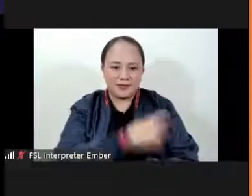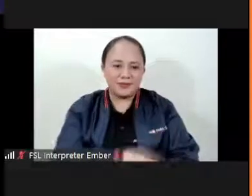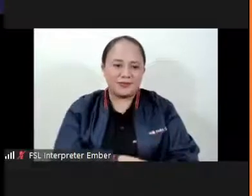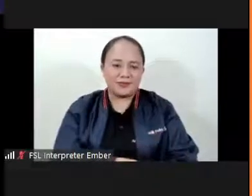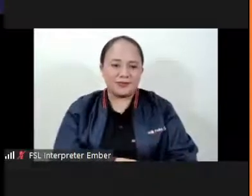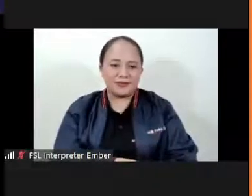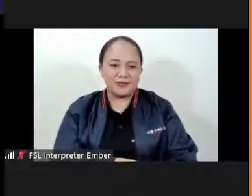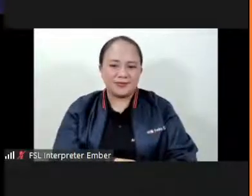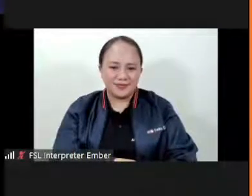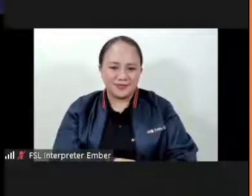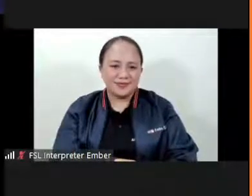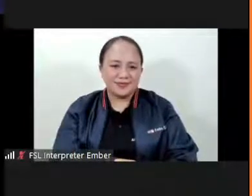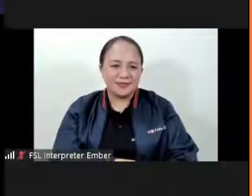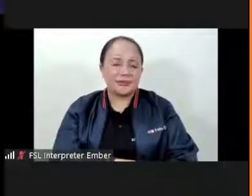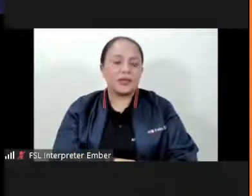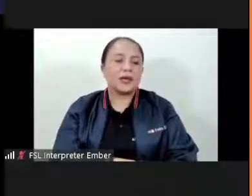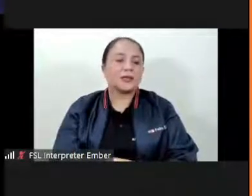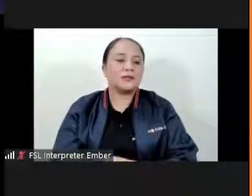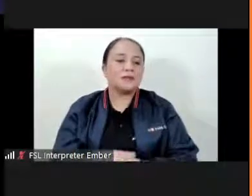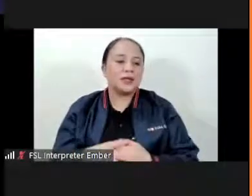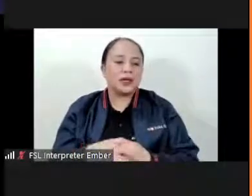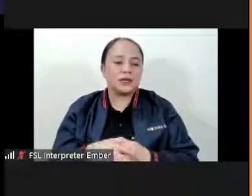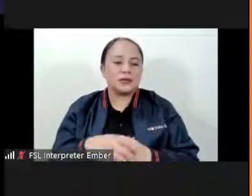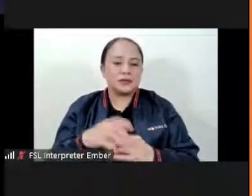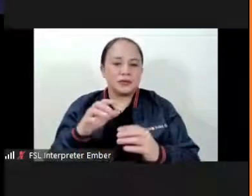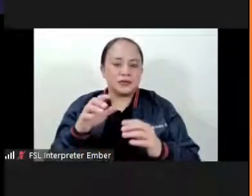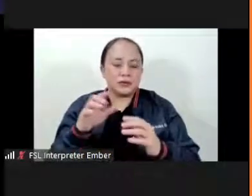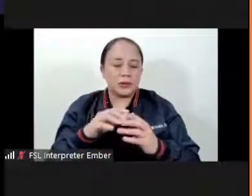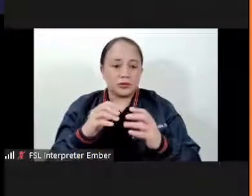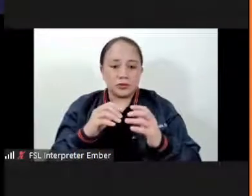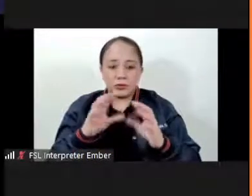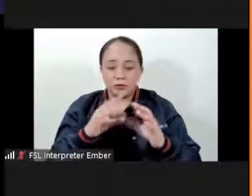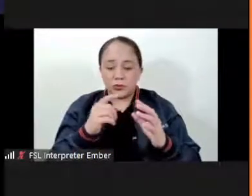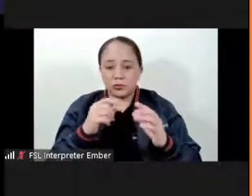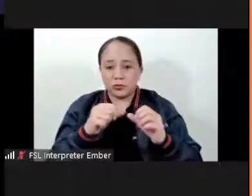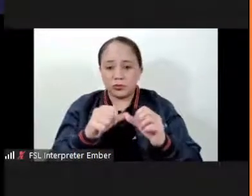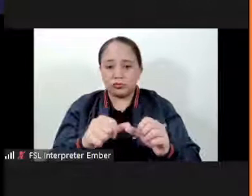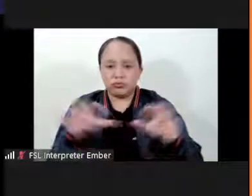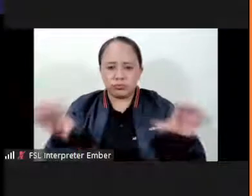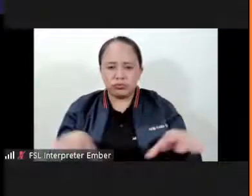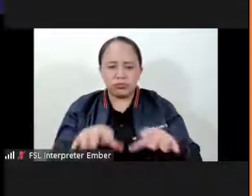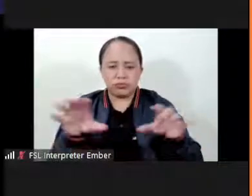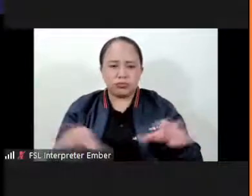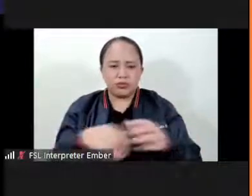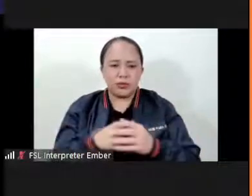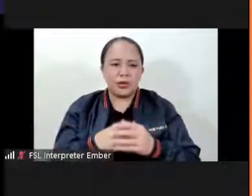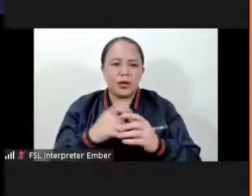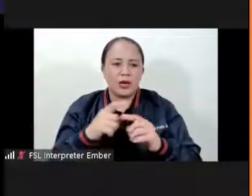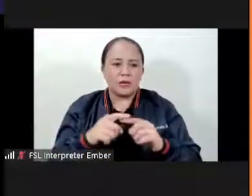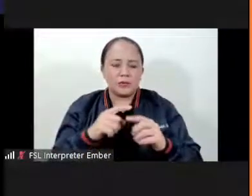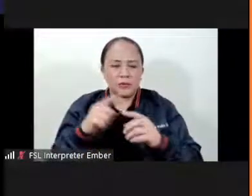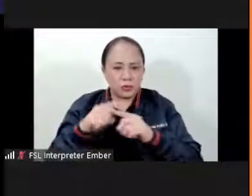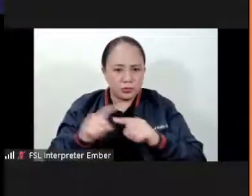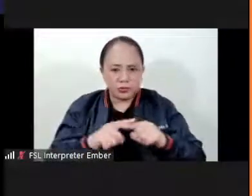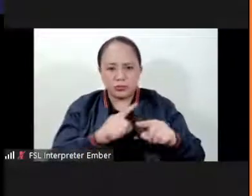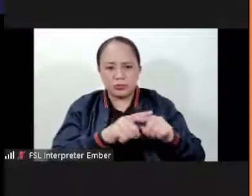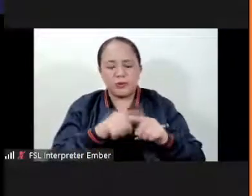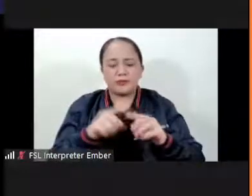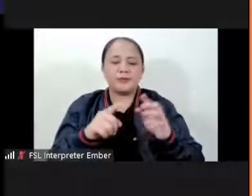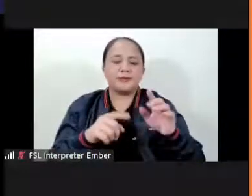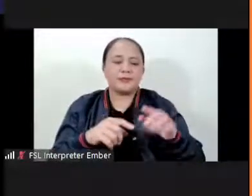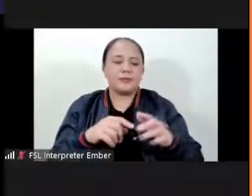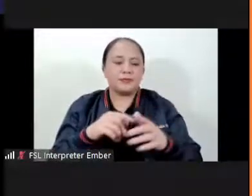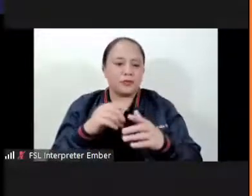The Tele-CPU Center sa barangay works and continue to improve because of the interprofessional collaboration between the